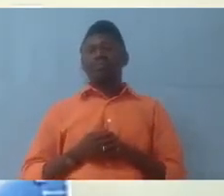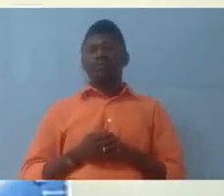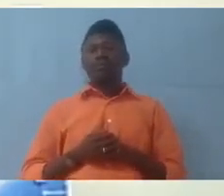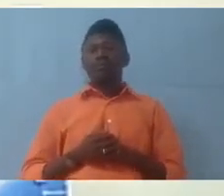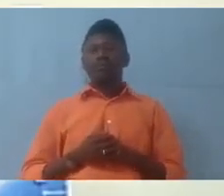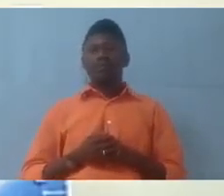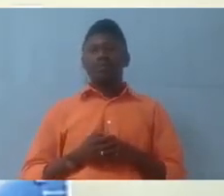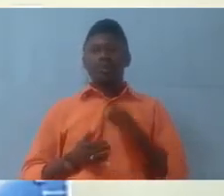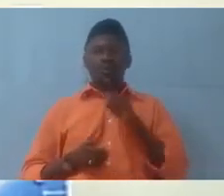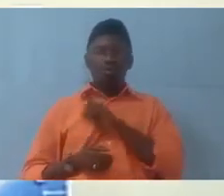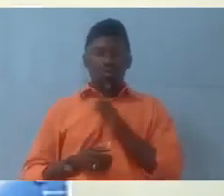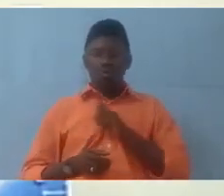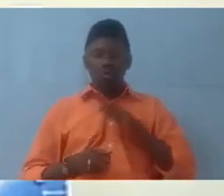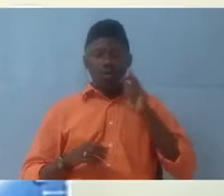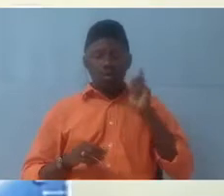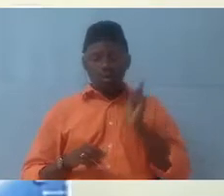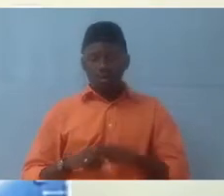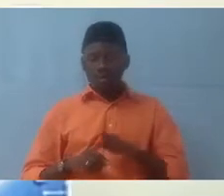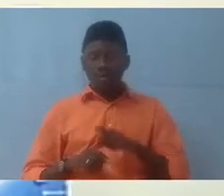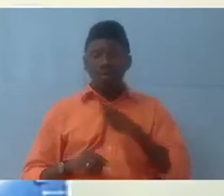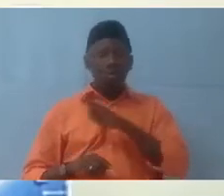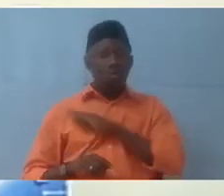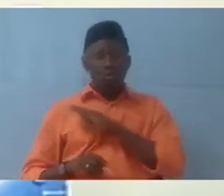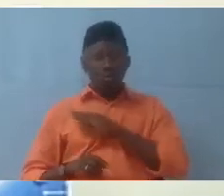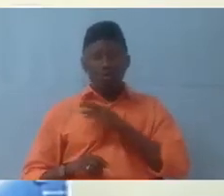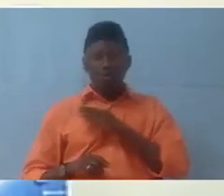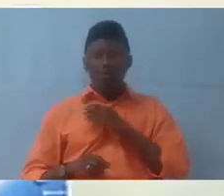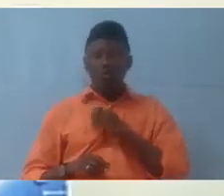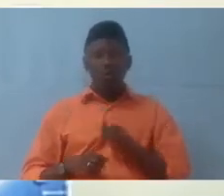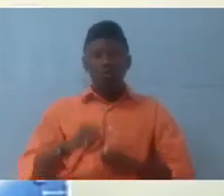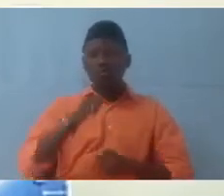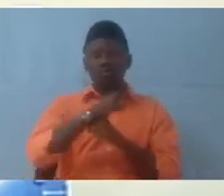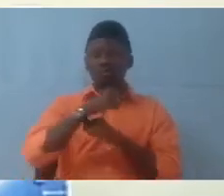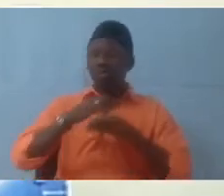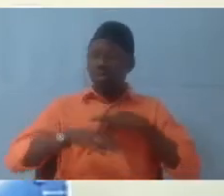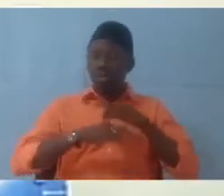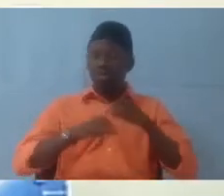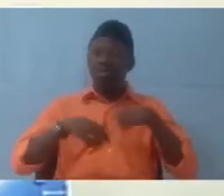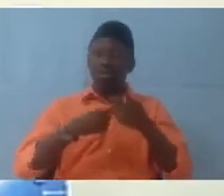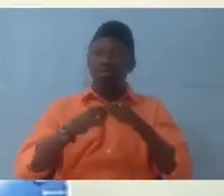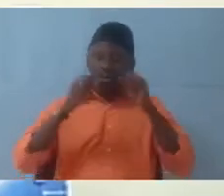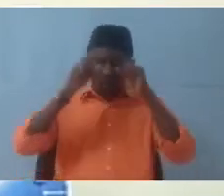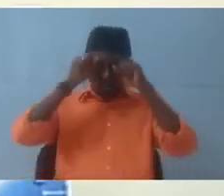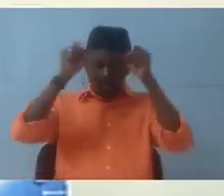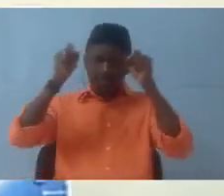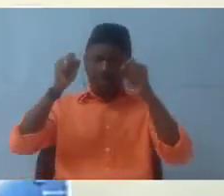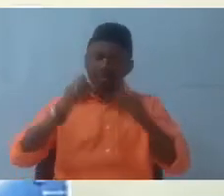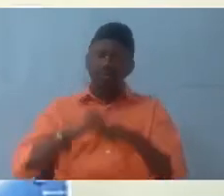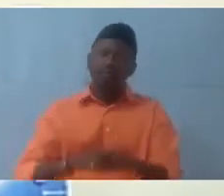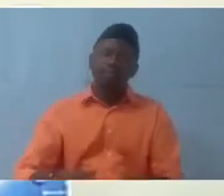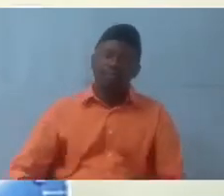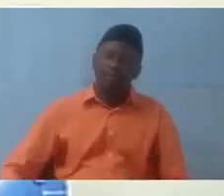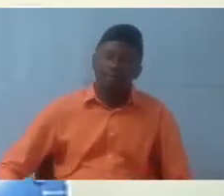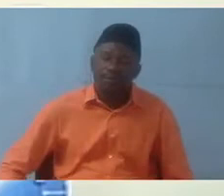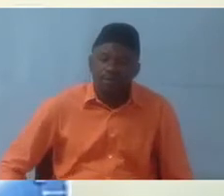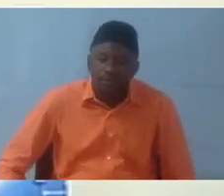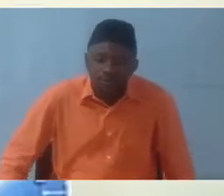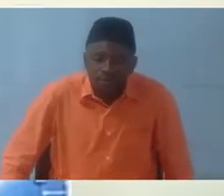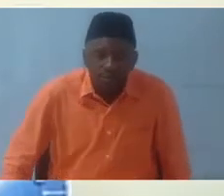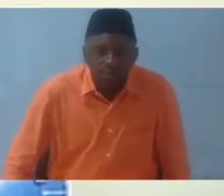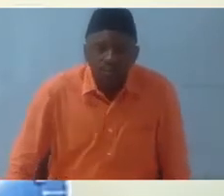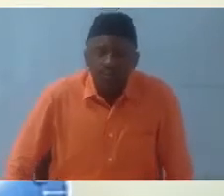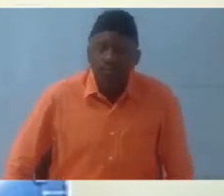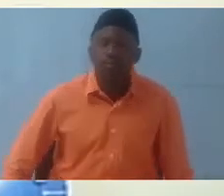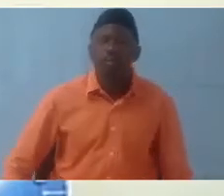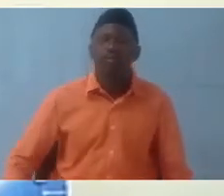weigh the interest of the government. Té itamen fokk si rek ñu dal di doxal li nga xamne moy bayyi xel li nga xamne ni moy so haajo ci